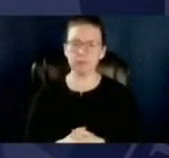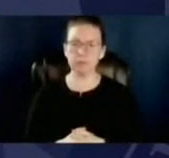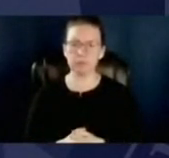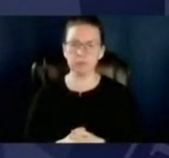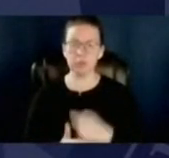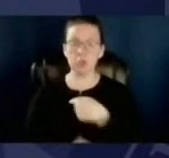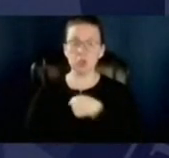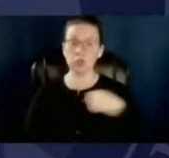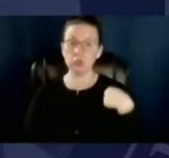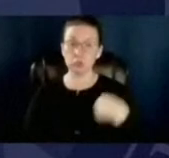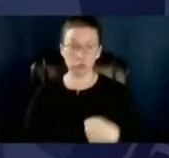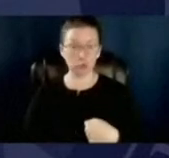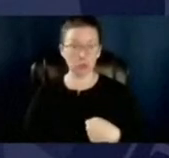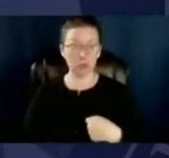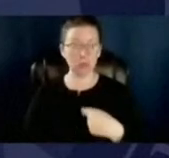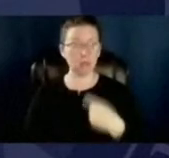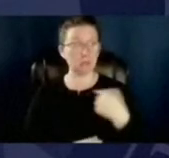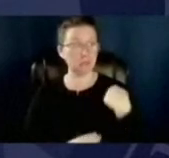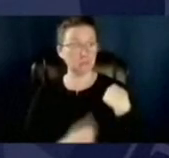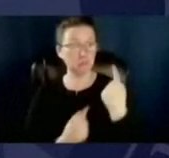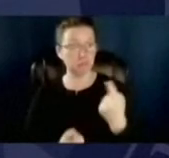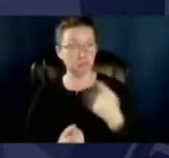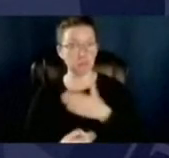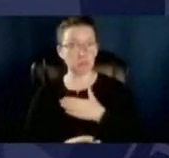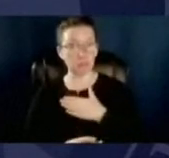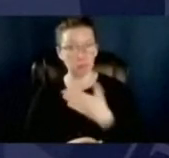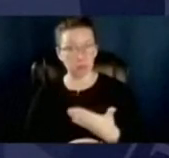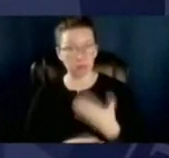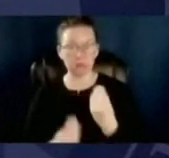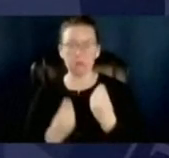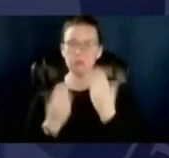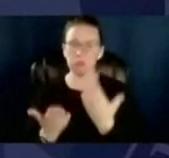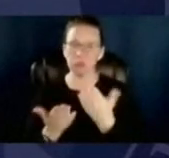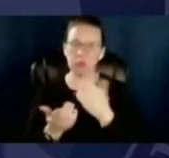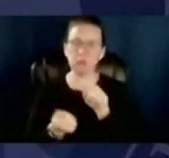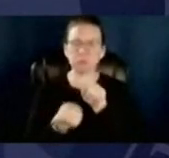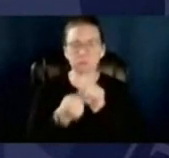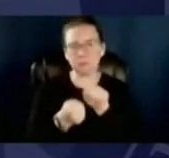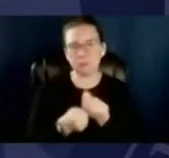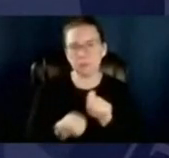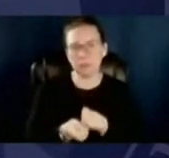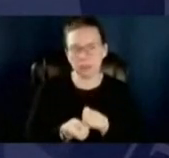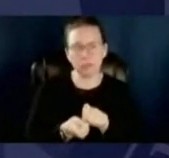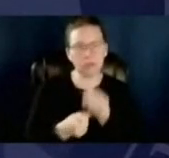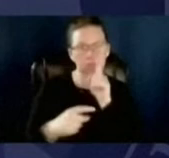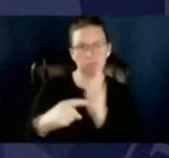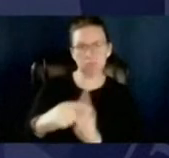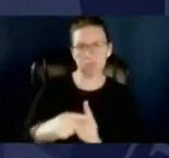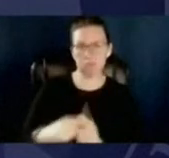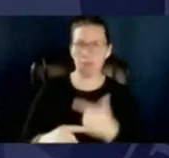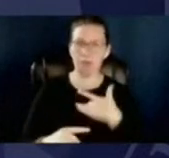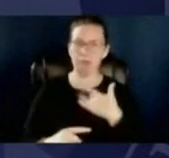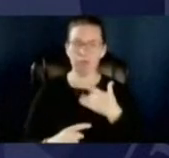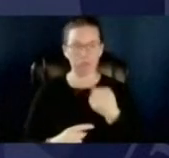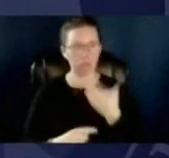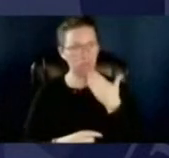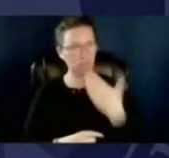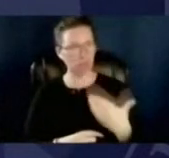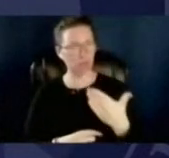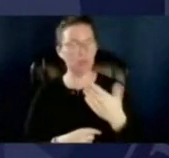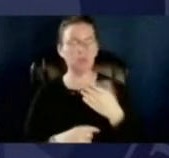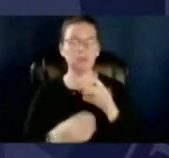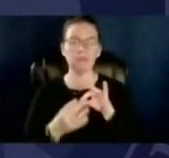by China's willingness to provide specific assurances with respect to Sri